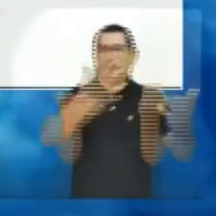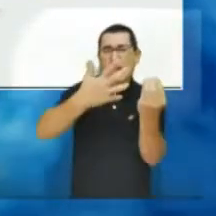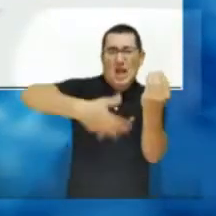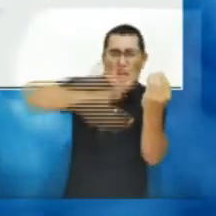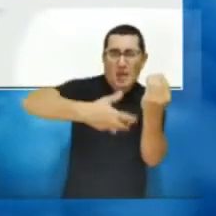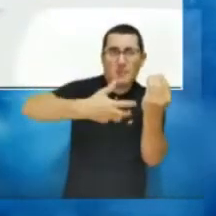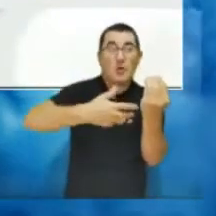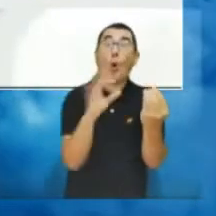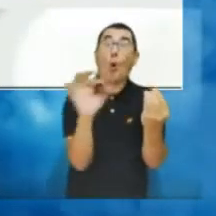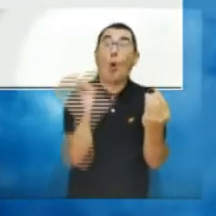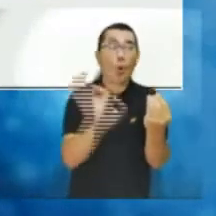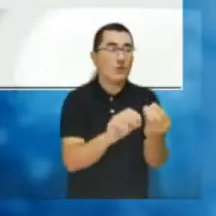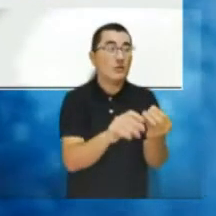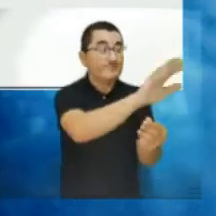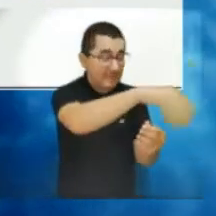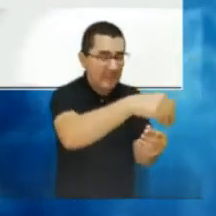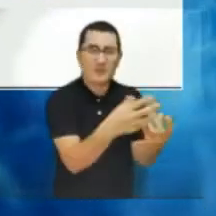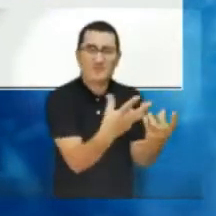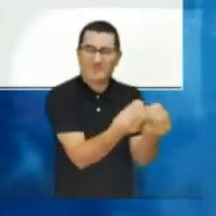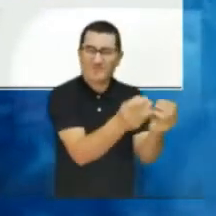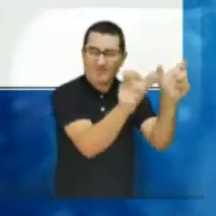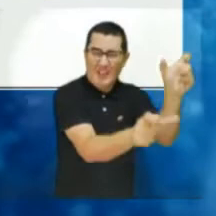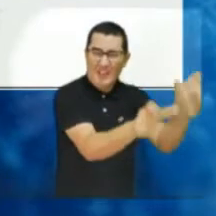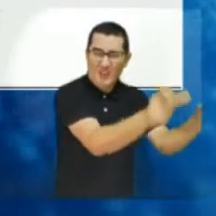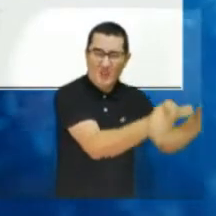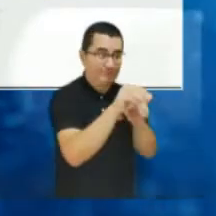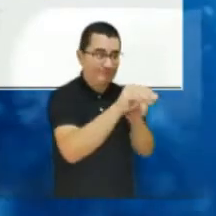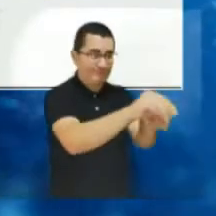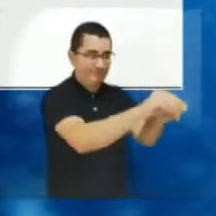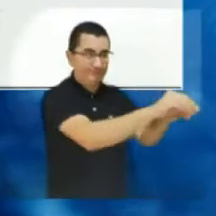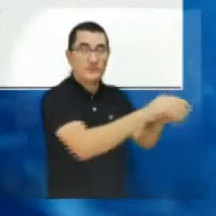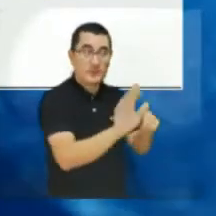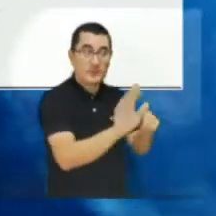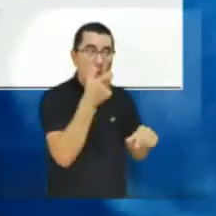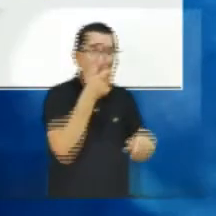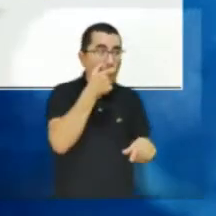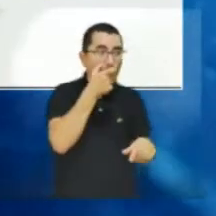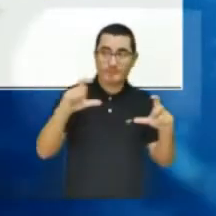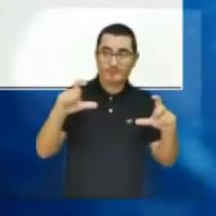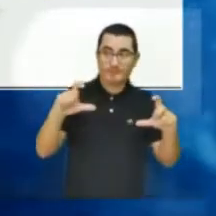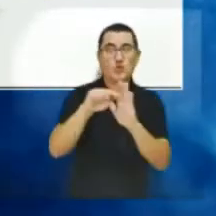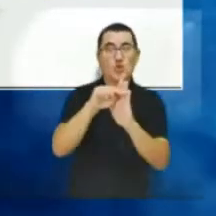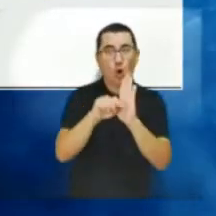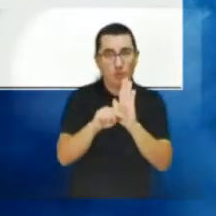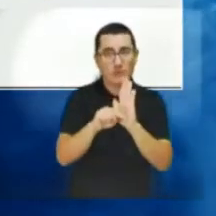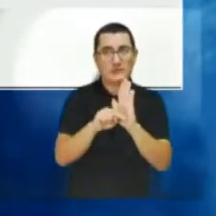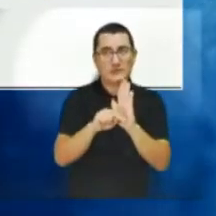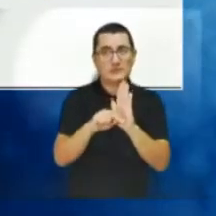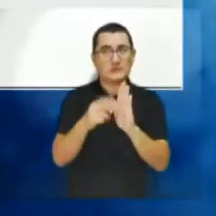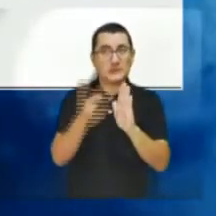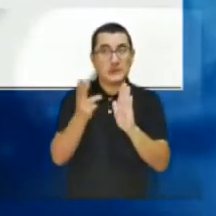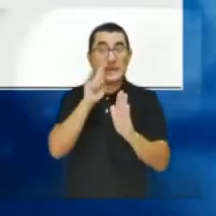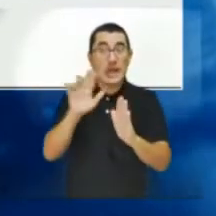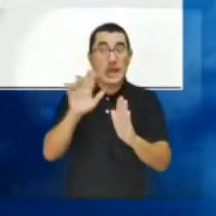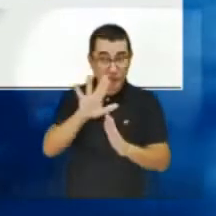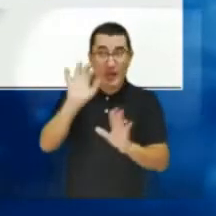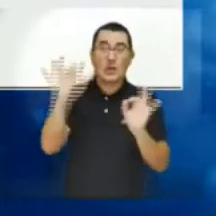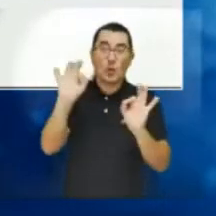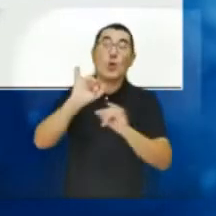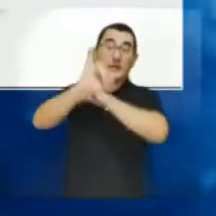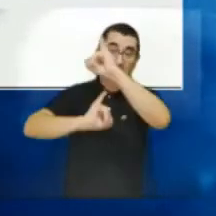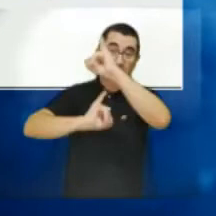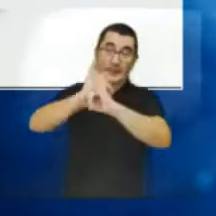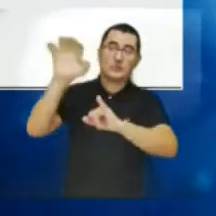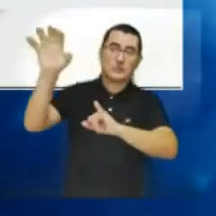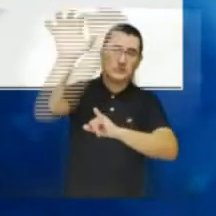vigilant about the legal ground on which we work to see if it is correct, it is sufficient, or